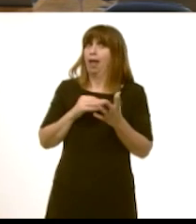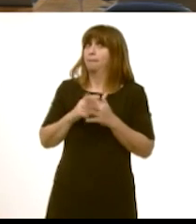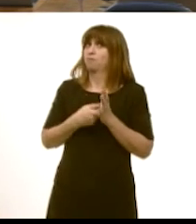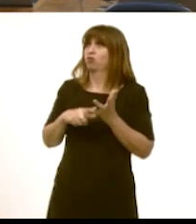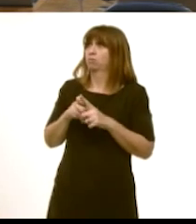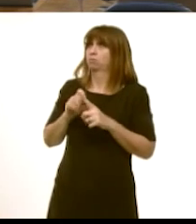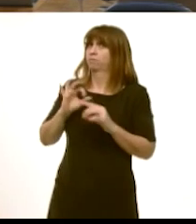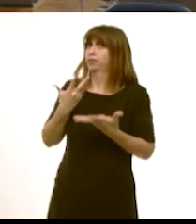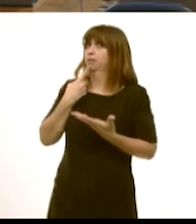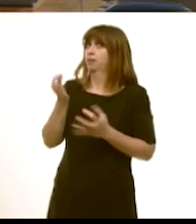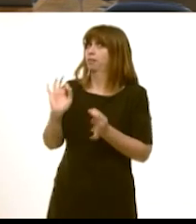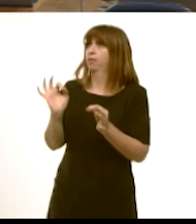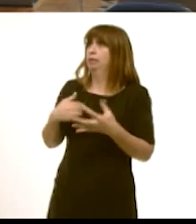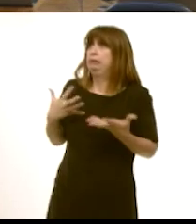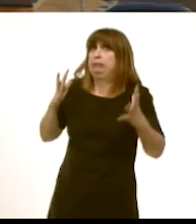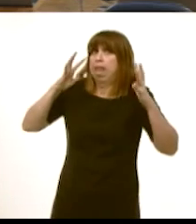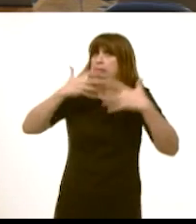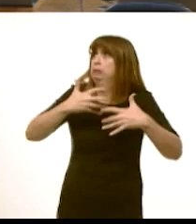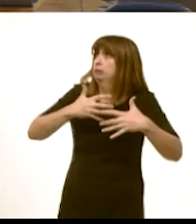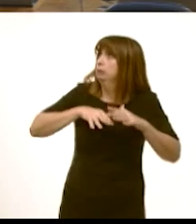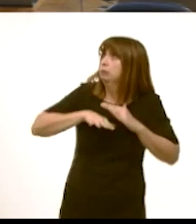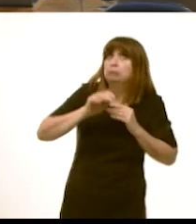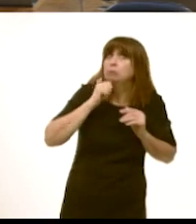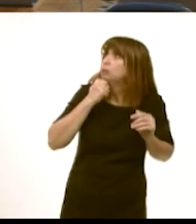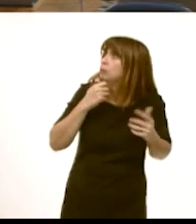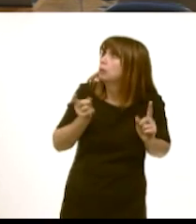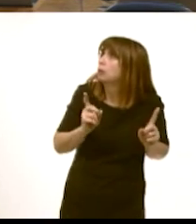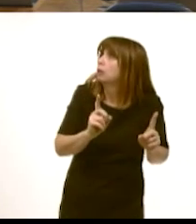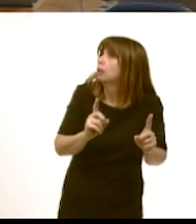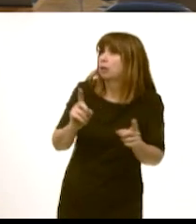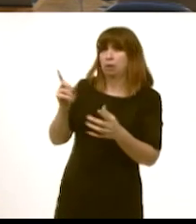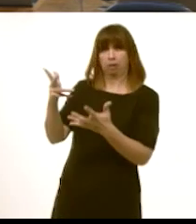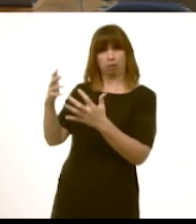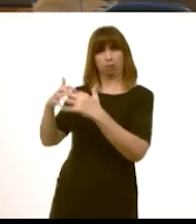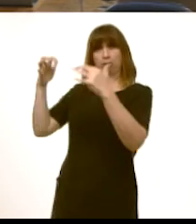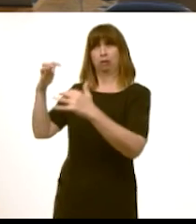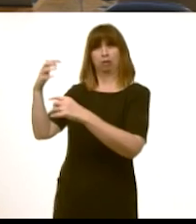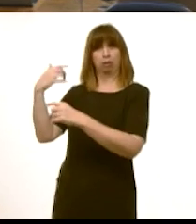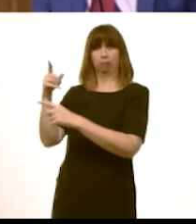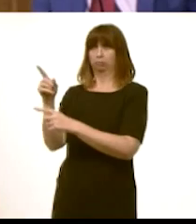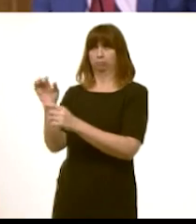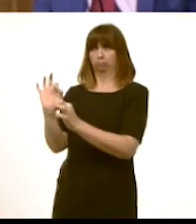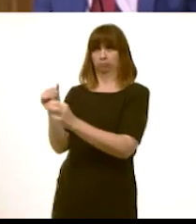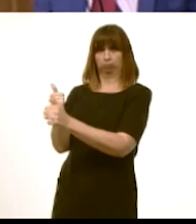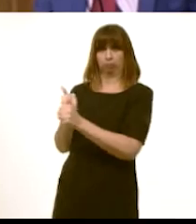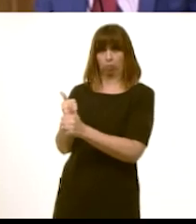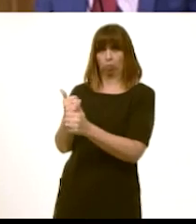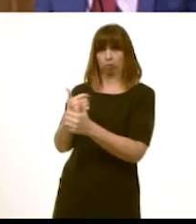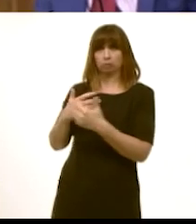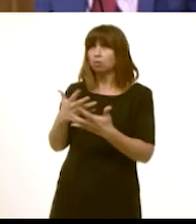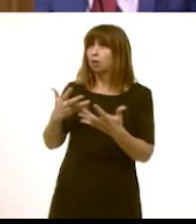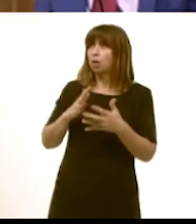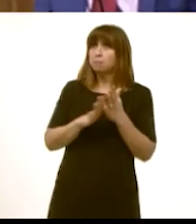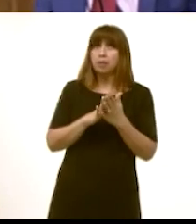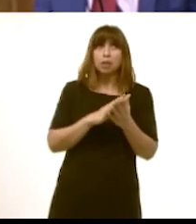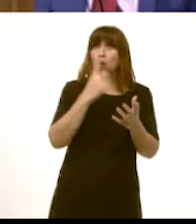and we fear greatly for the future of the tidal lagoon in the absence of the UK government actually coming forward to support it. And that is jobs going